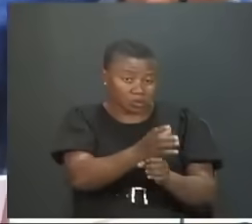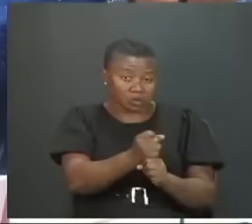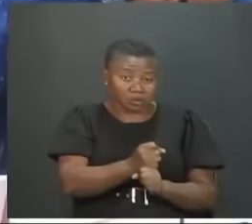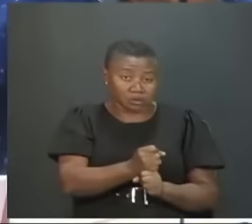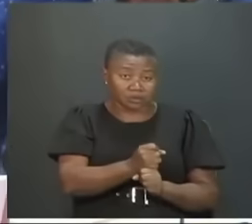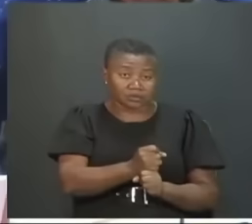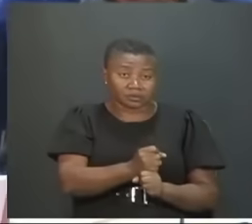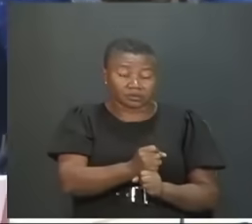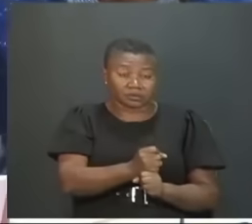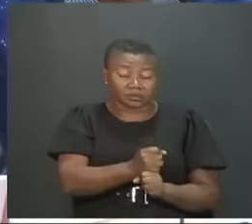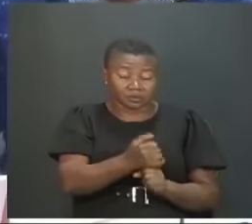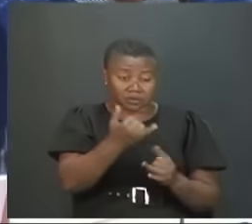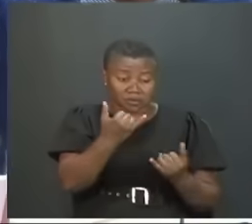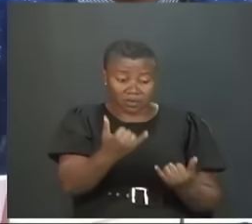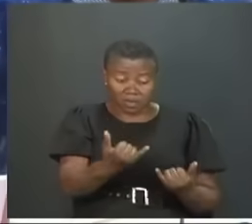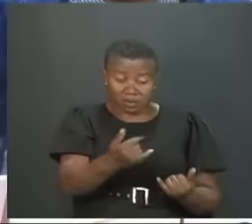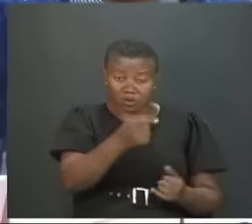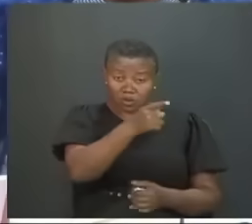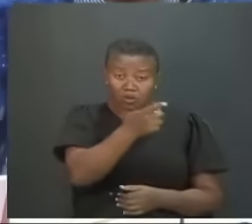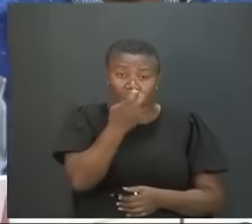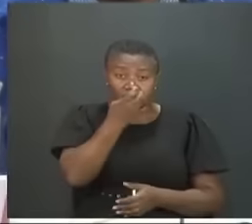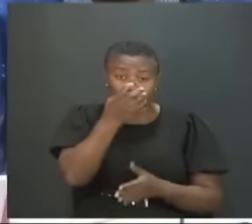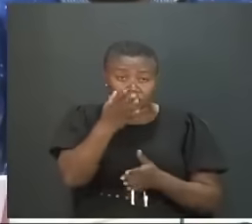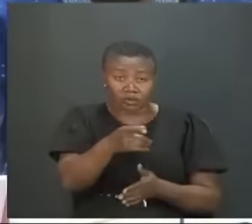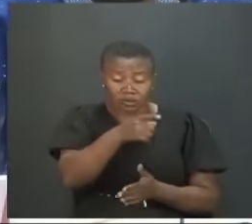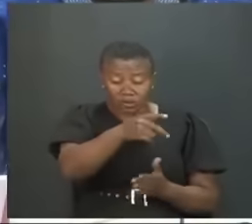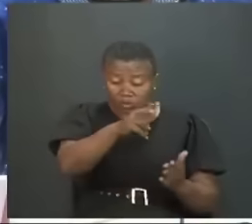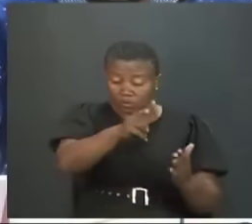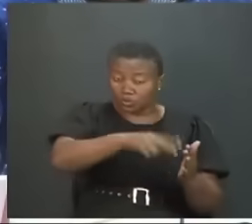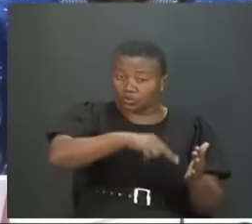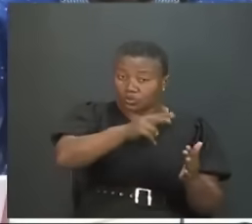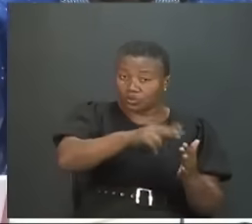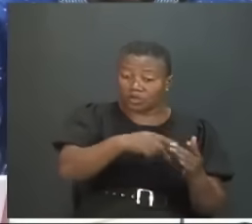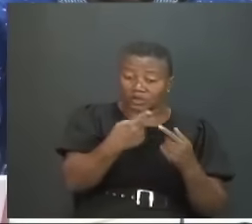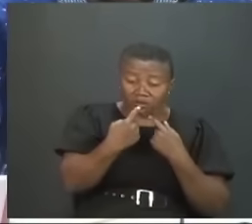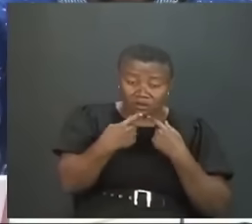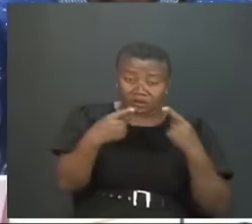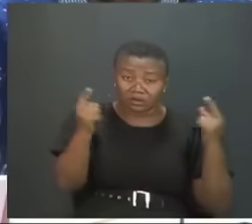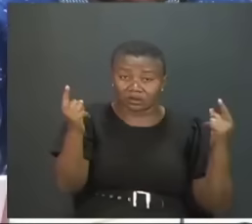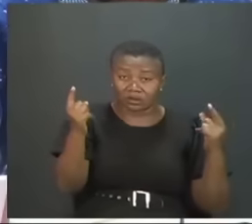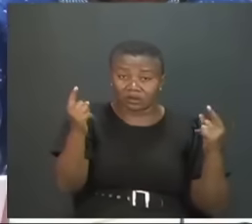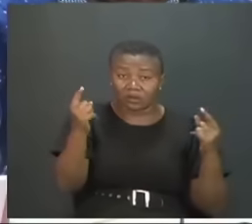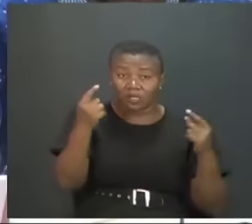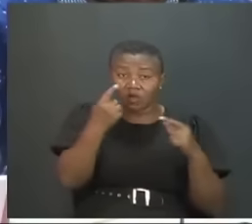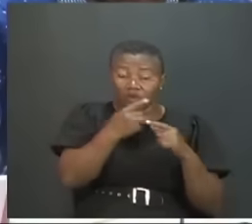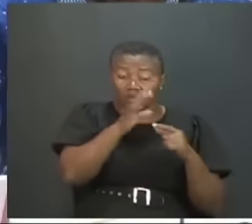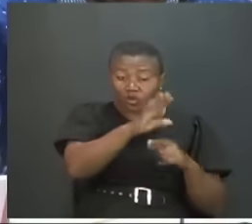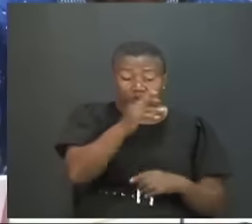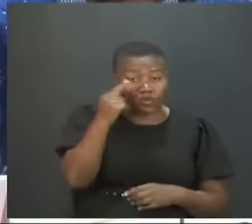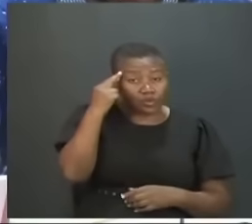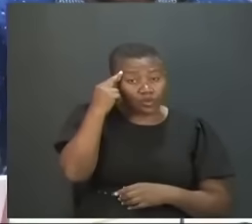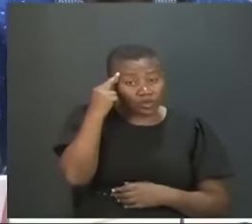have, Mr. Speaker, with respect, read out in public your